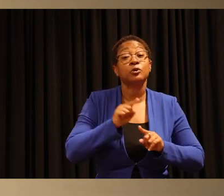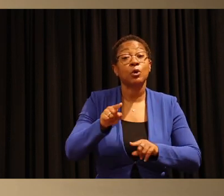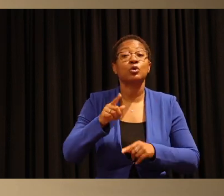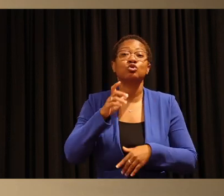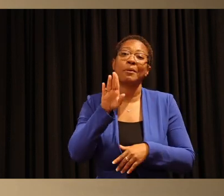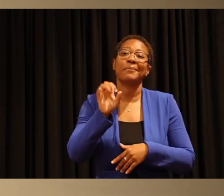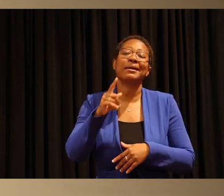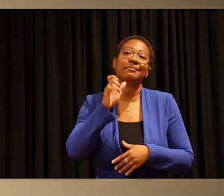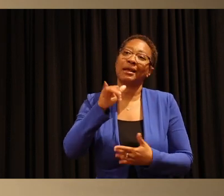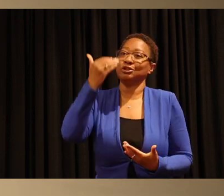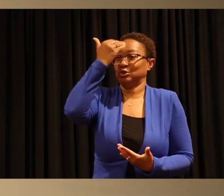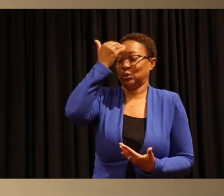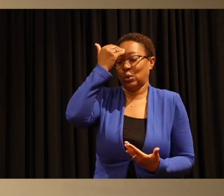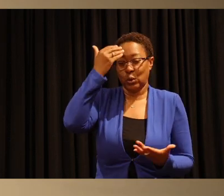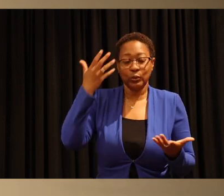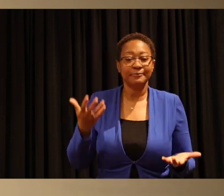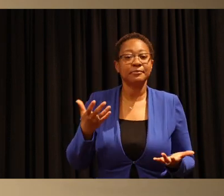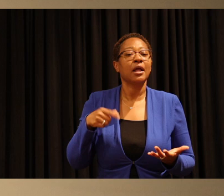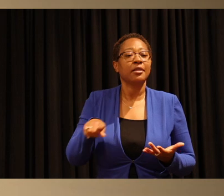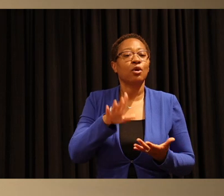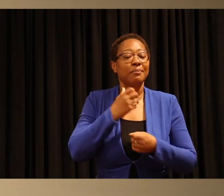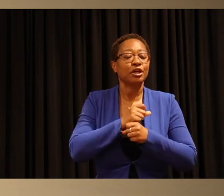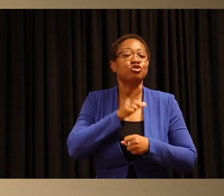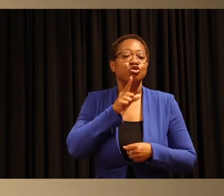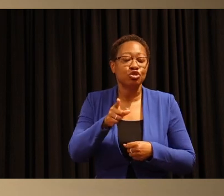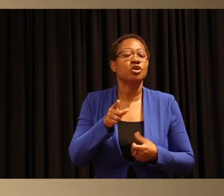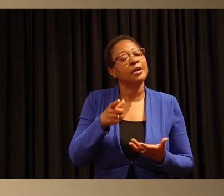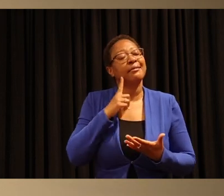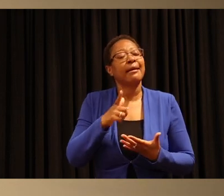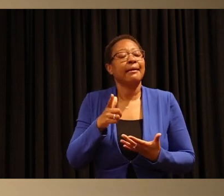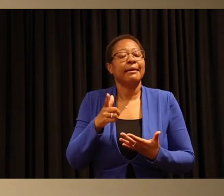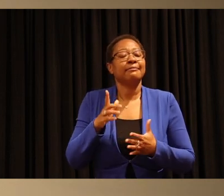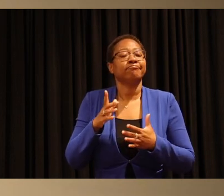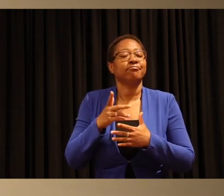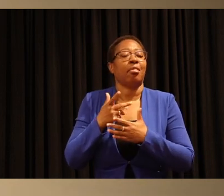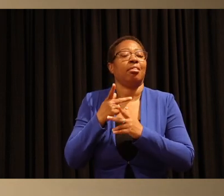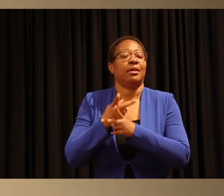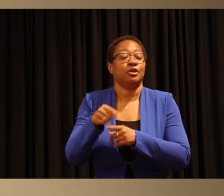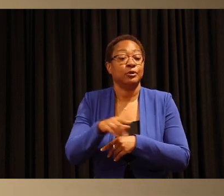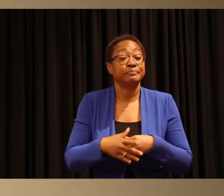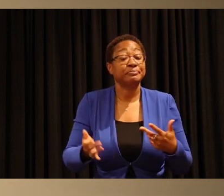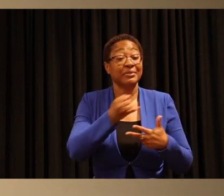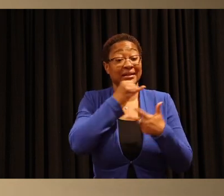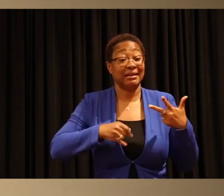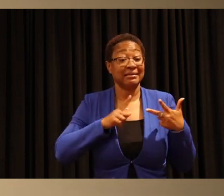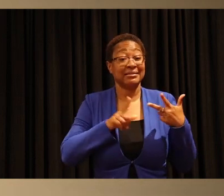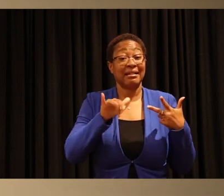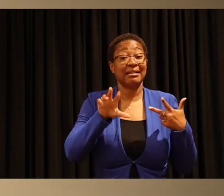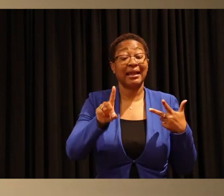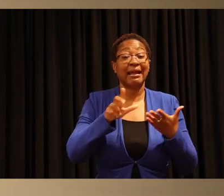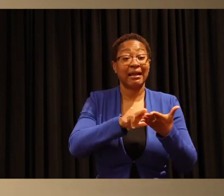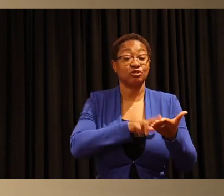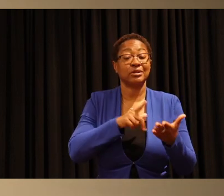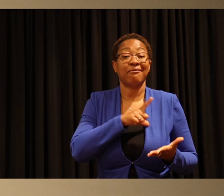player because they're going to treat you right. They're going to do everything they can to help you. Last thing is land contracts. There's some legislation going